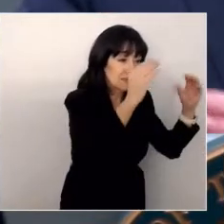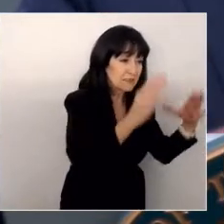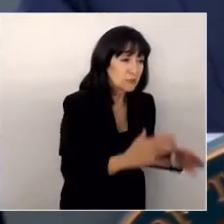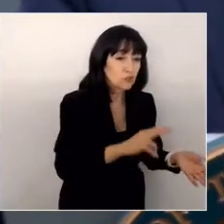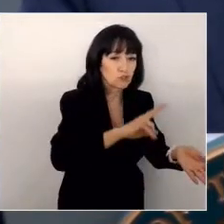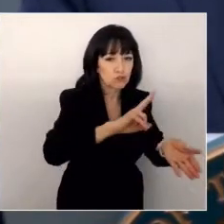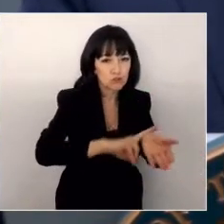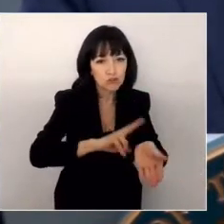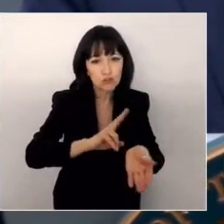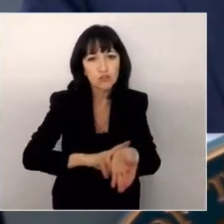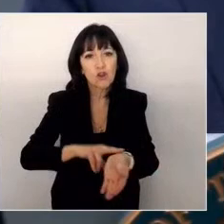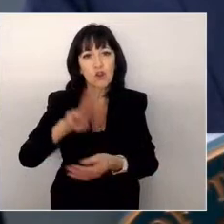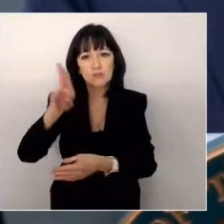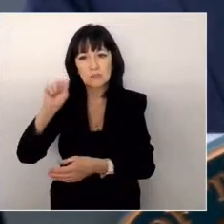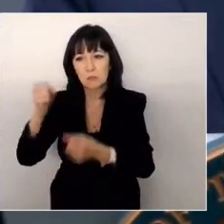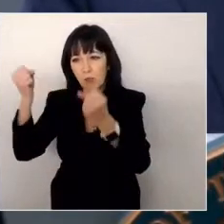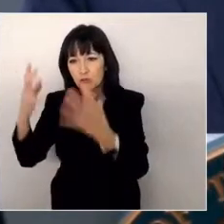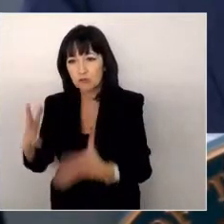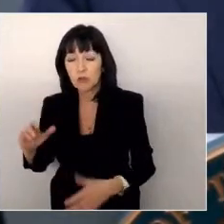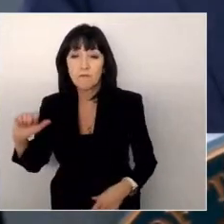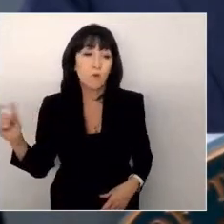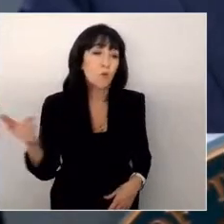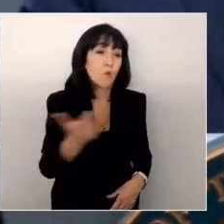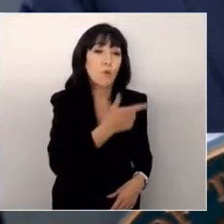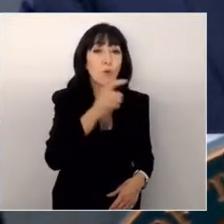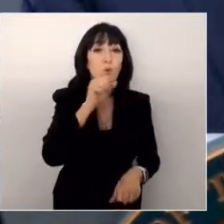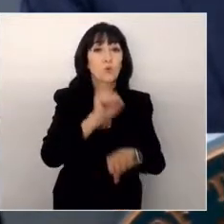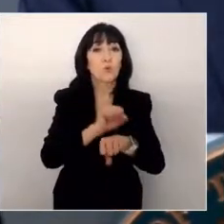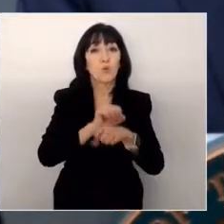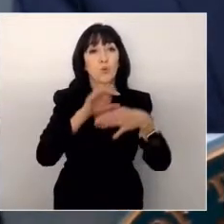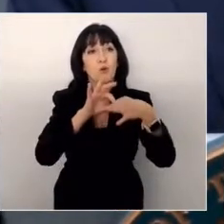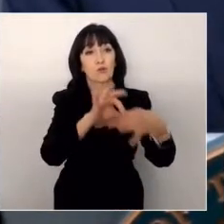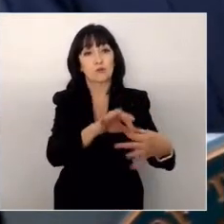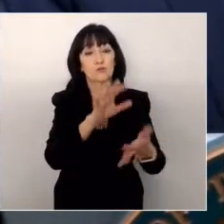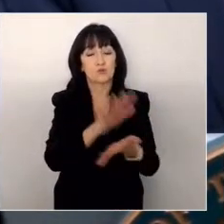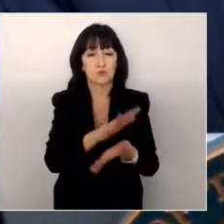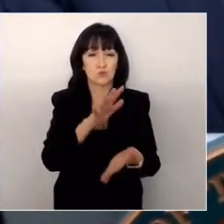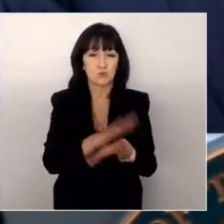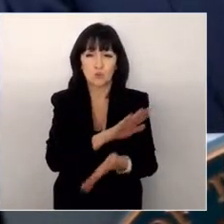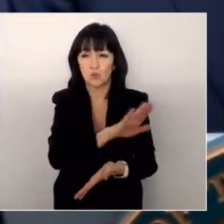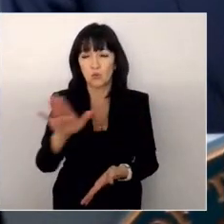everyone who works in our schools for their incredible efforts. Thank you.